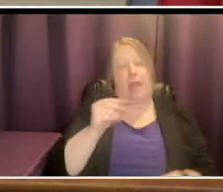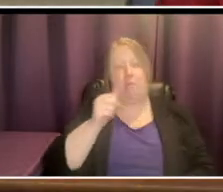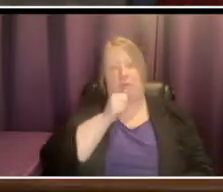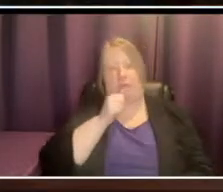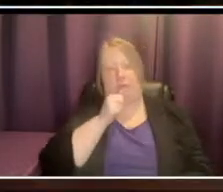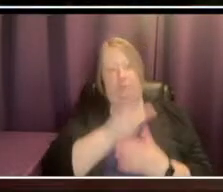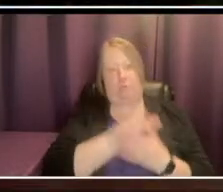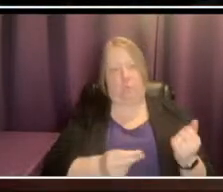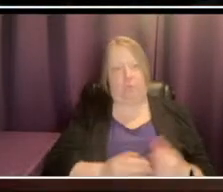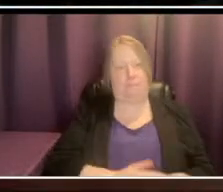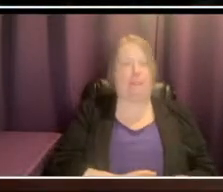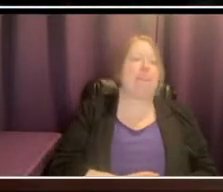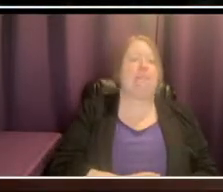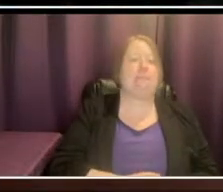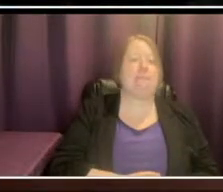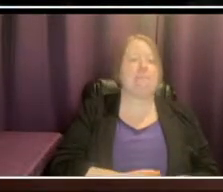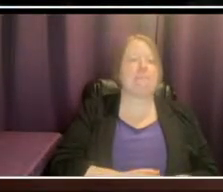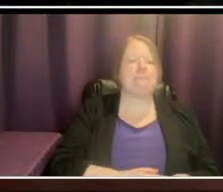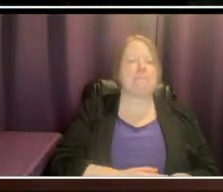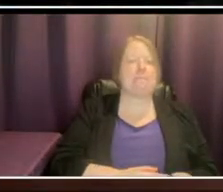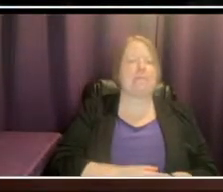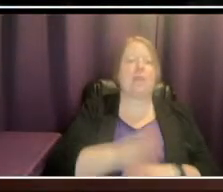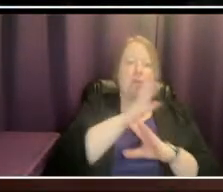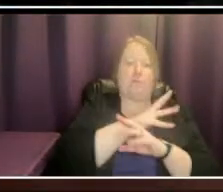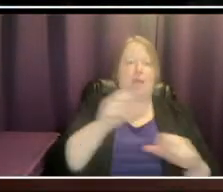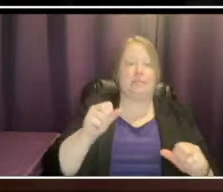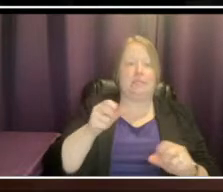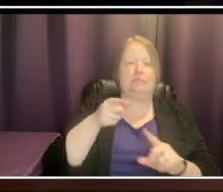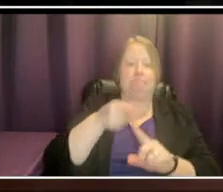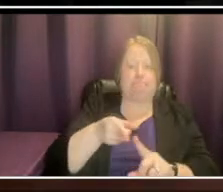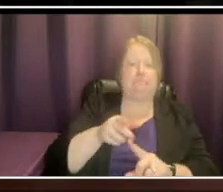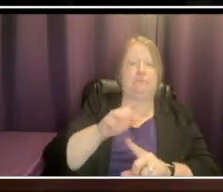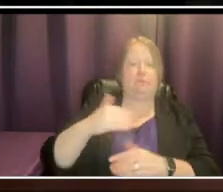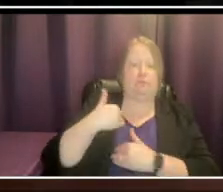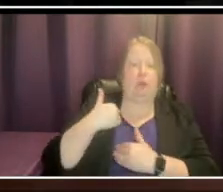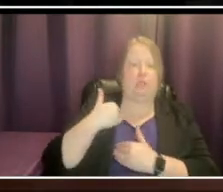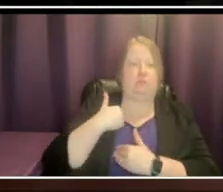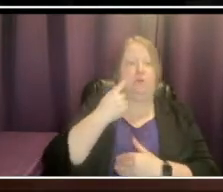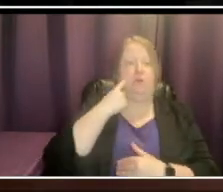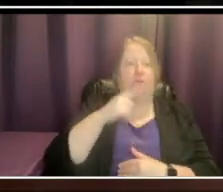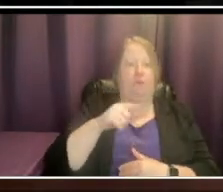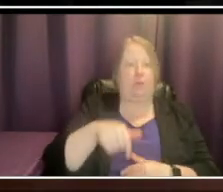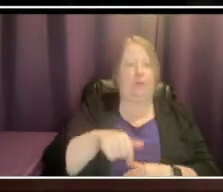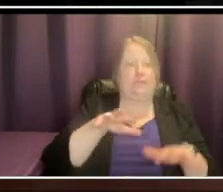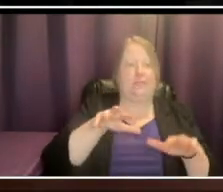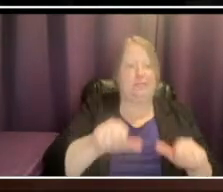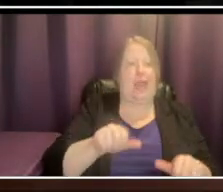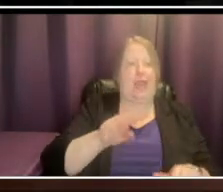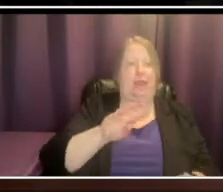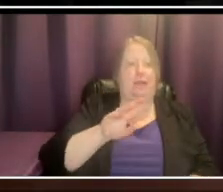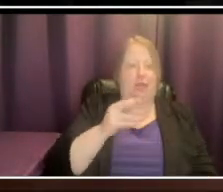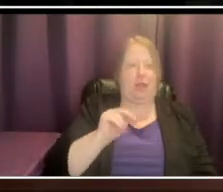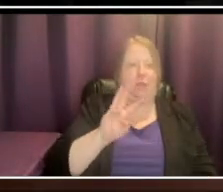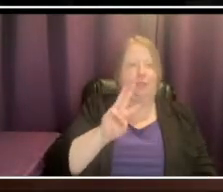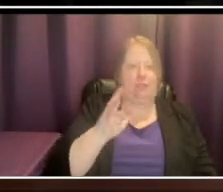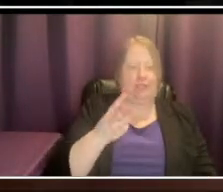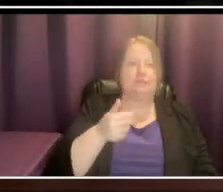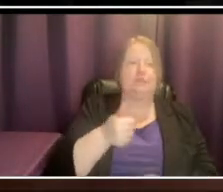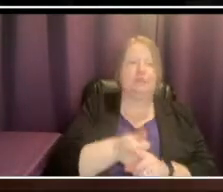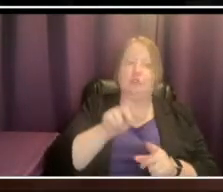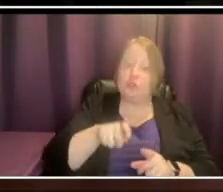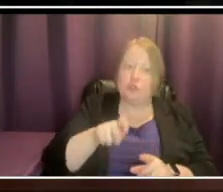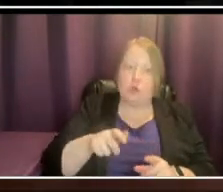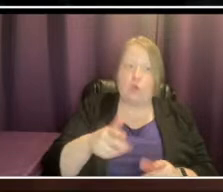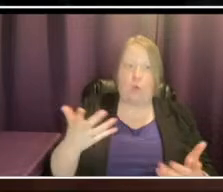The president bears responsibility for Wednesday's attack on Congress by mob rioters. He should have immediately denounced the